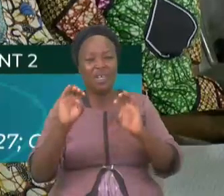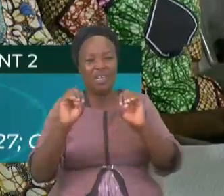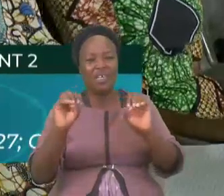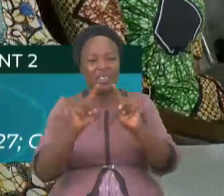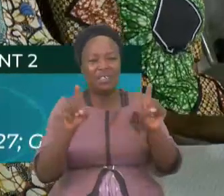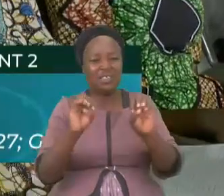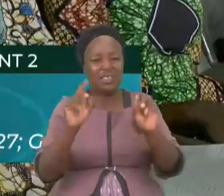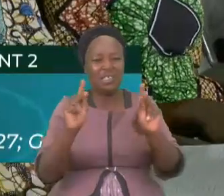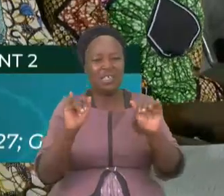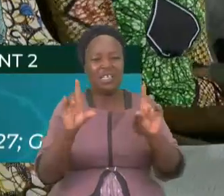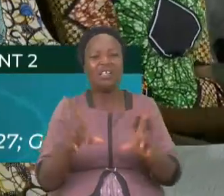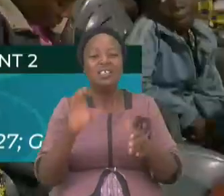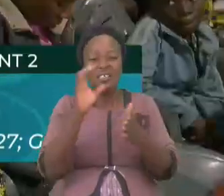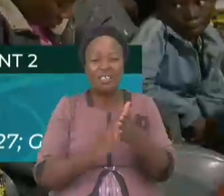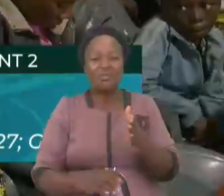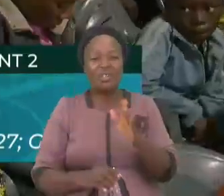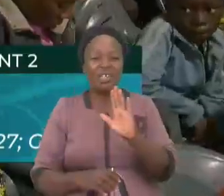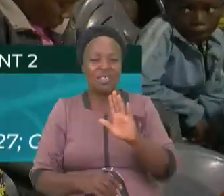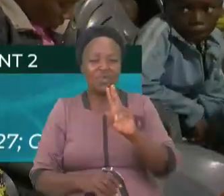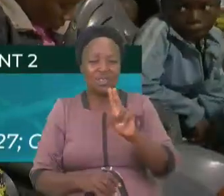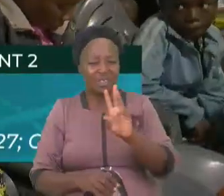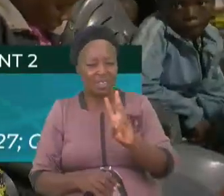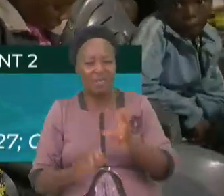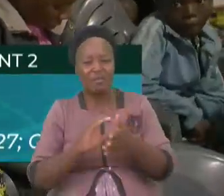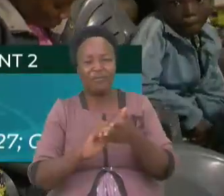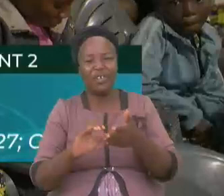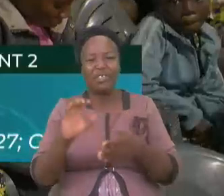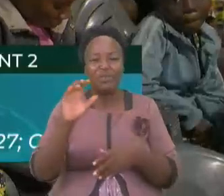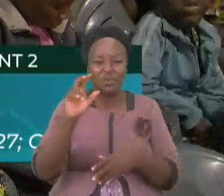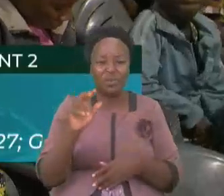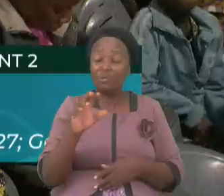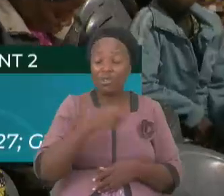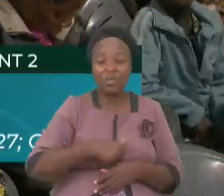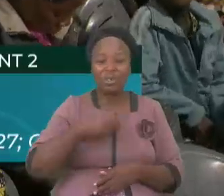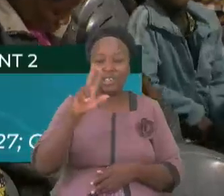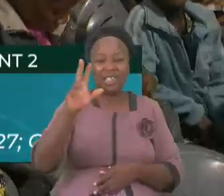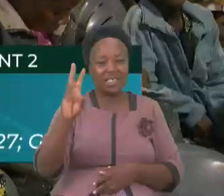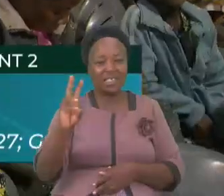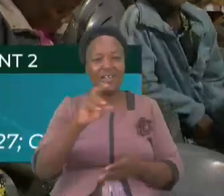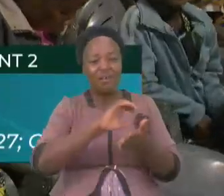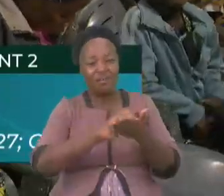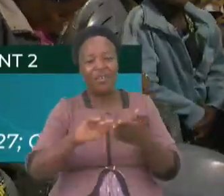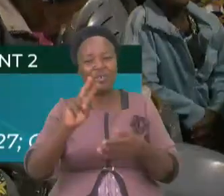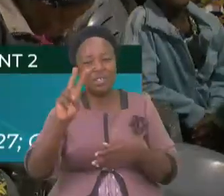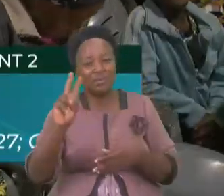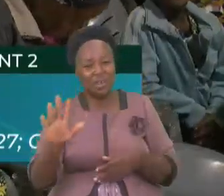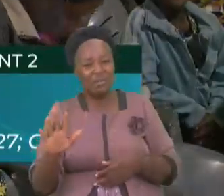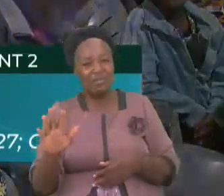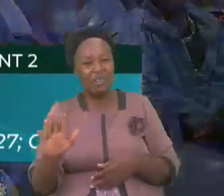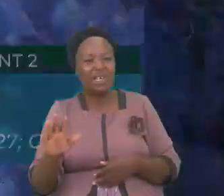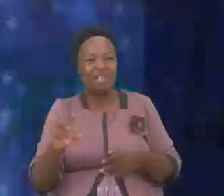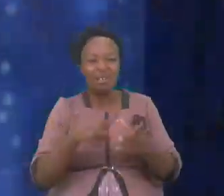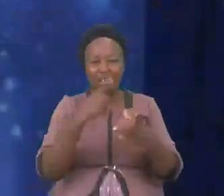It says, then will I sprinkle clean water upon you, and ye shall be